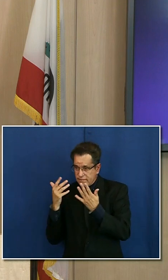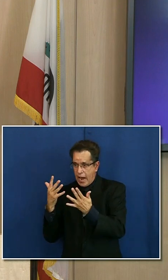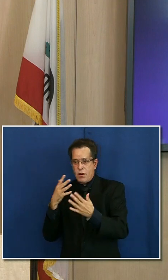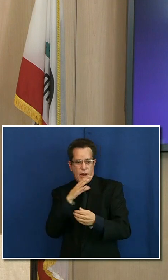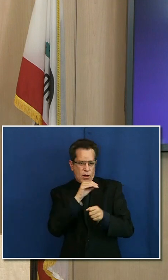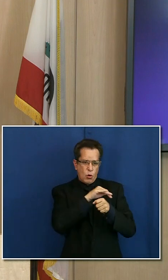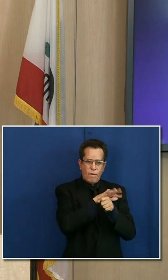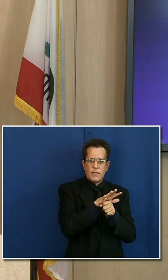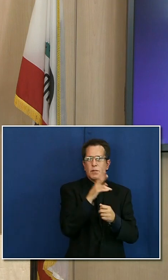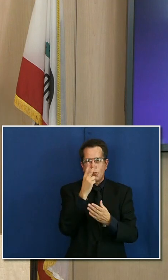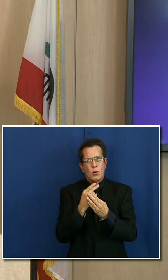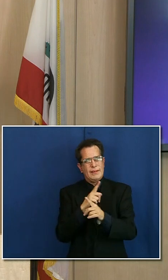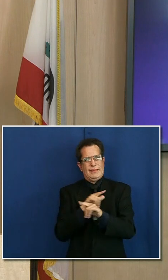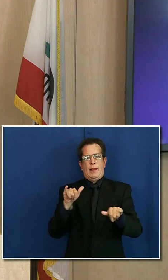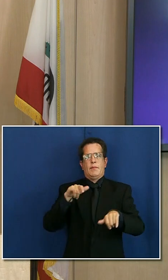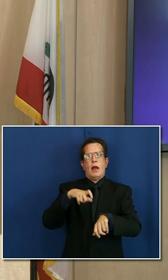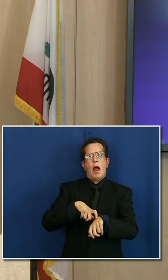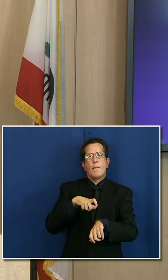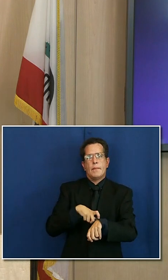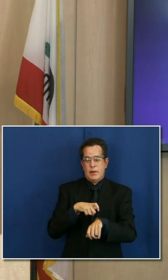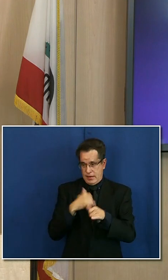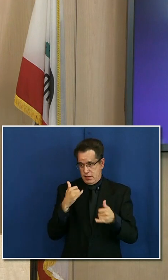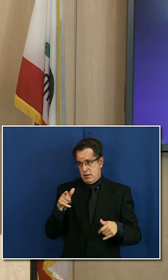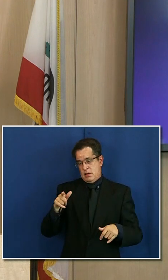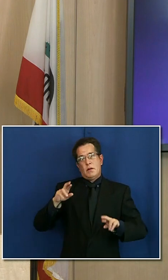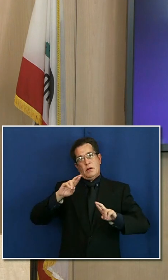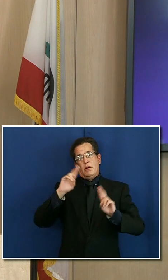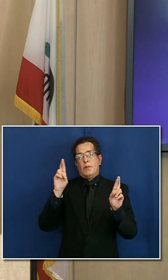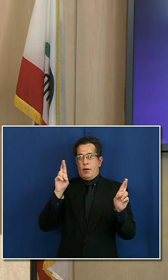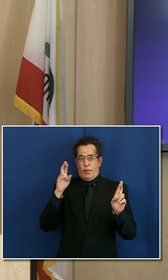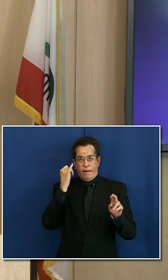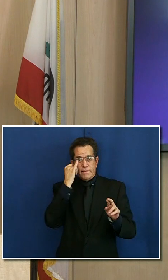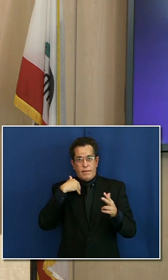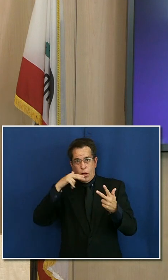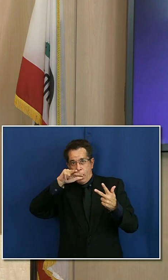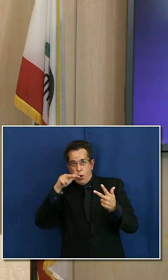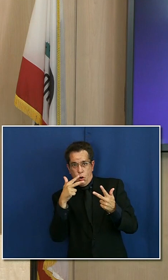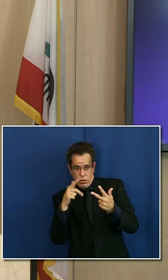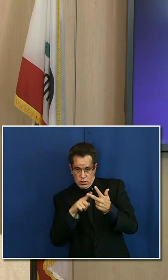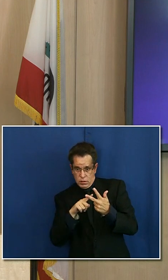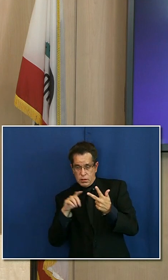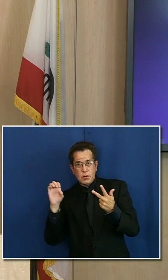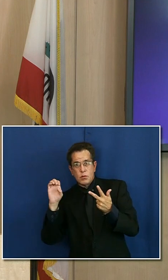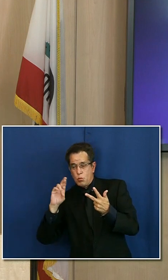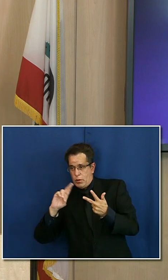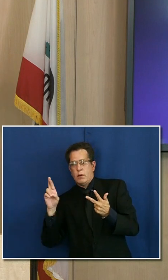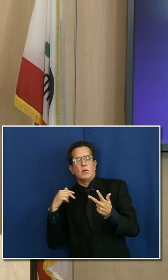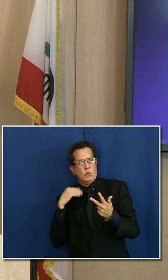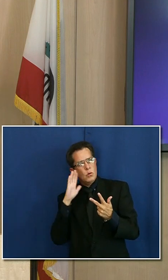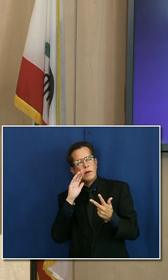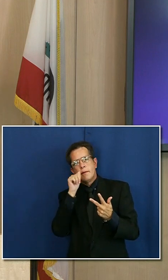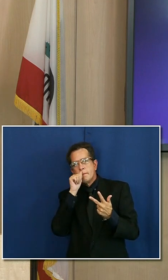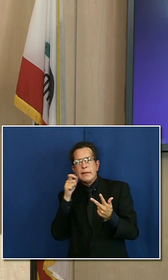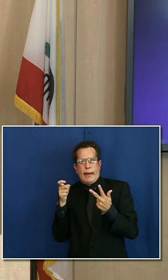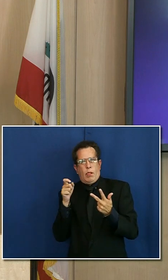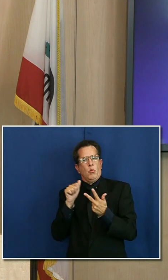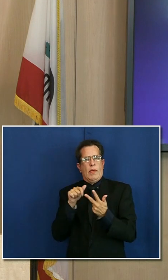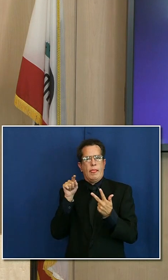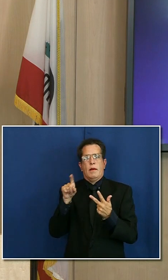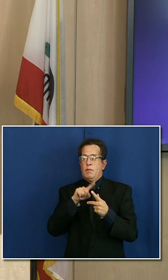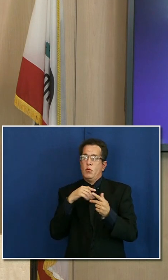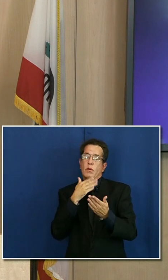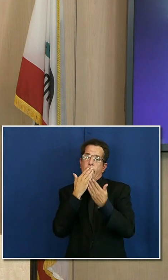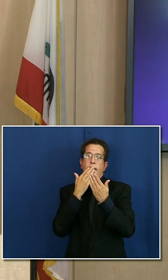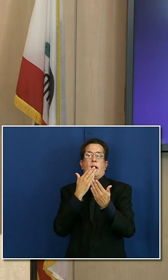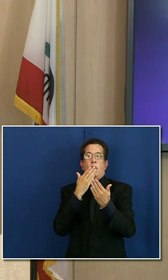simultaneously. They train for this, they prepare for this. If we have a third simultaneous disaster, we will deal with that as well. But our appreciation goes